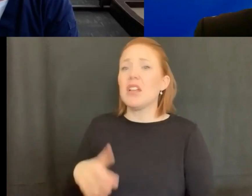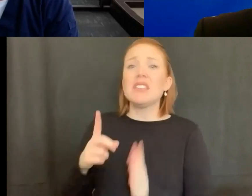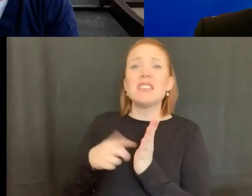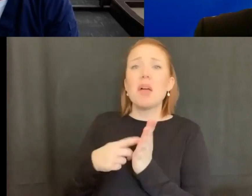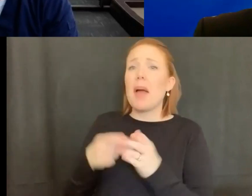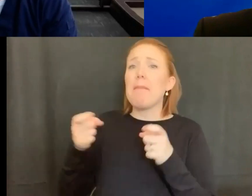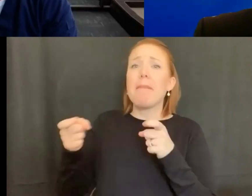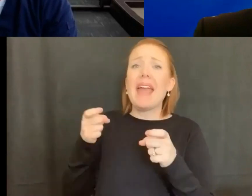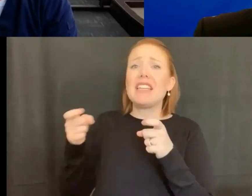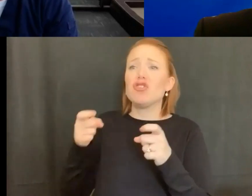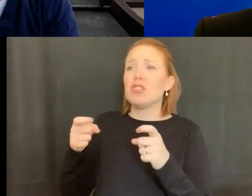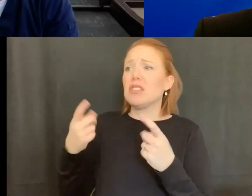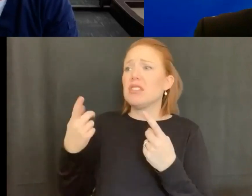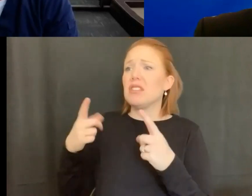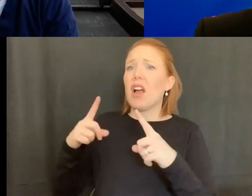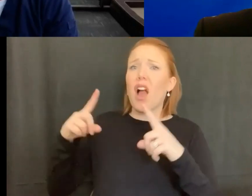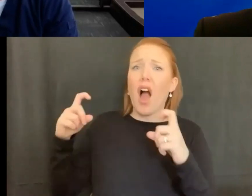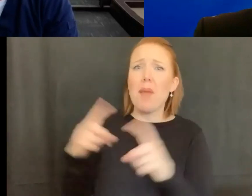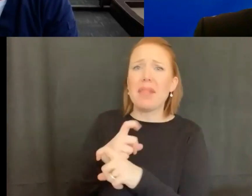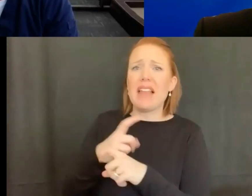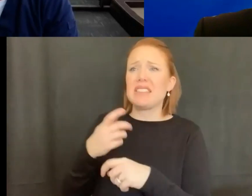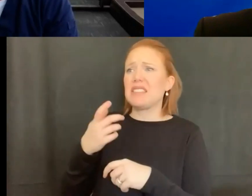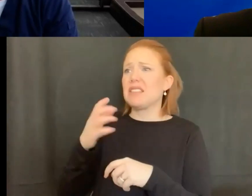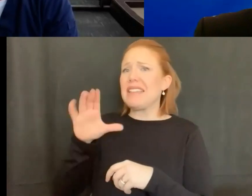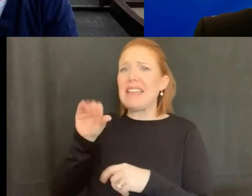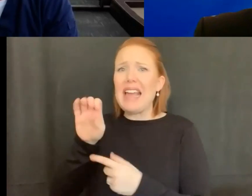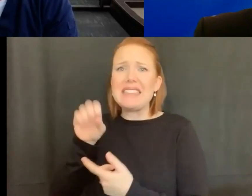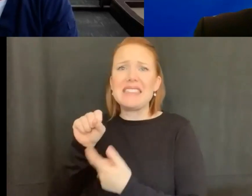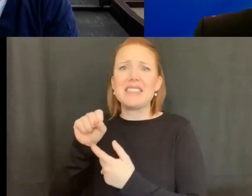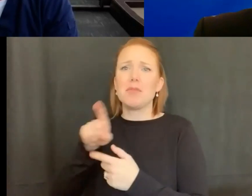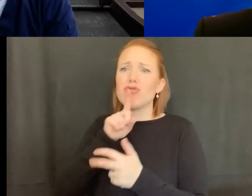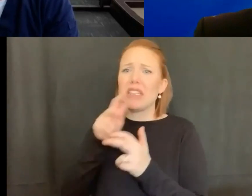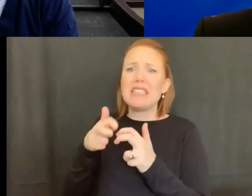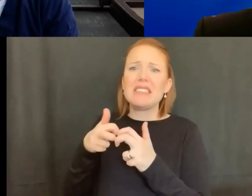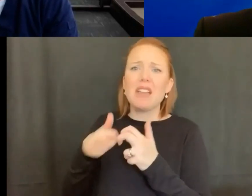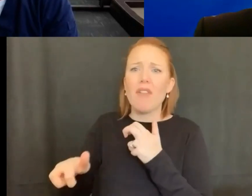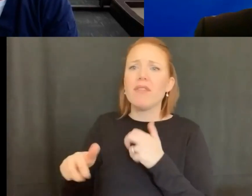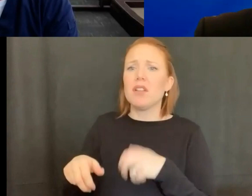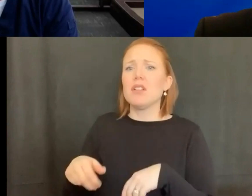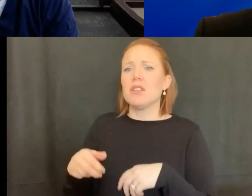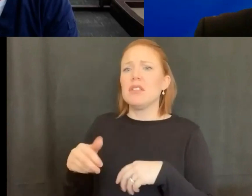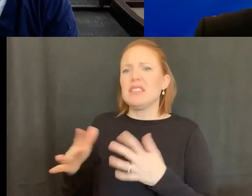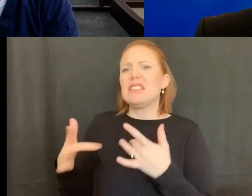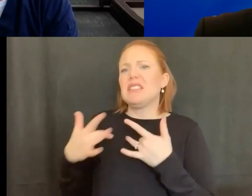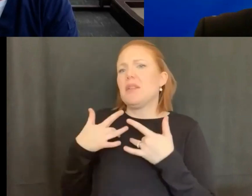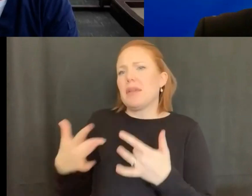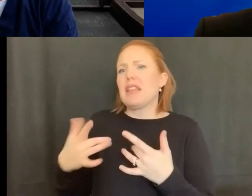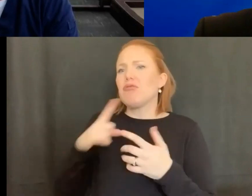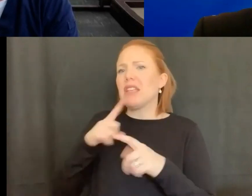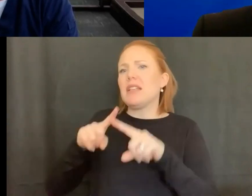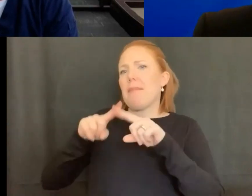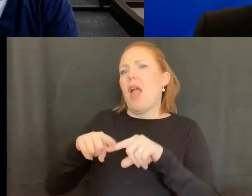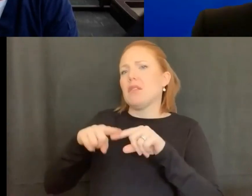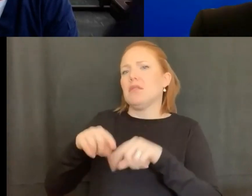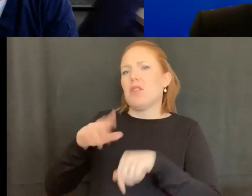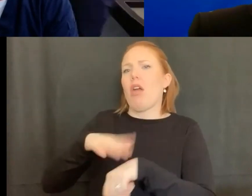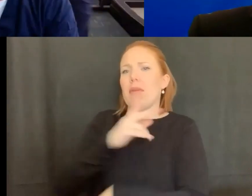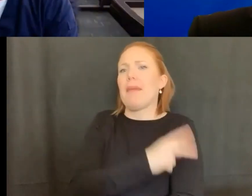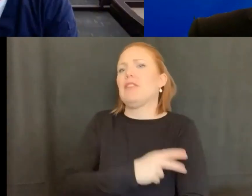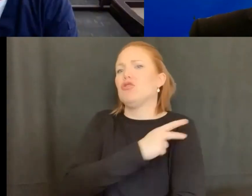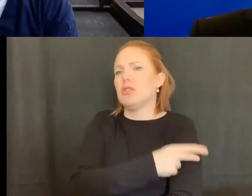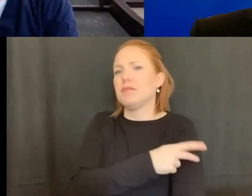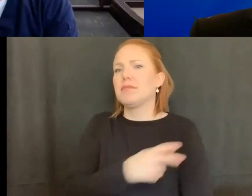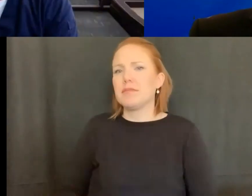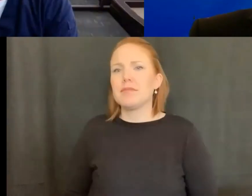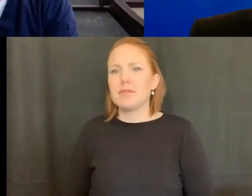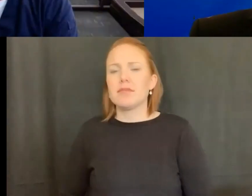managing complex restorative cases can be difficult as well. But it depends on the patient. Okay.